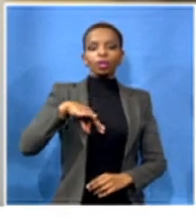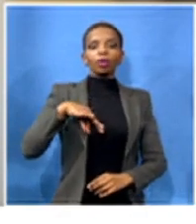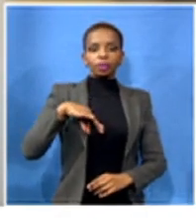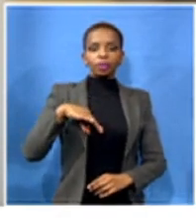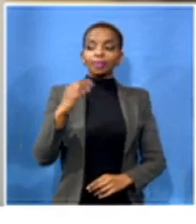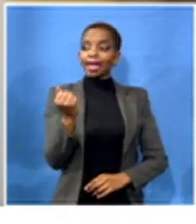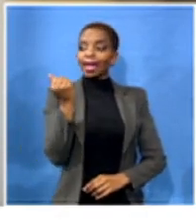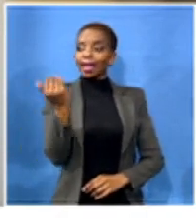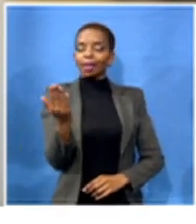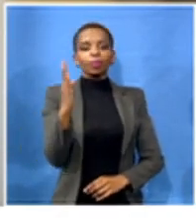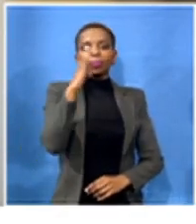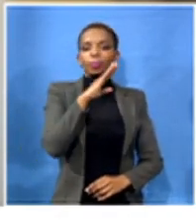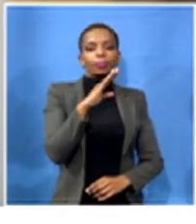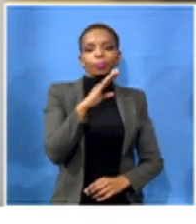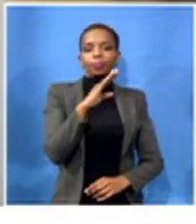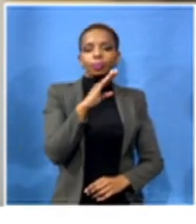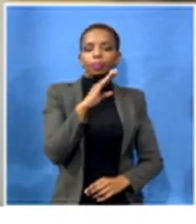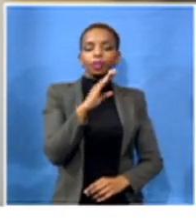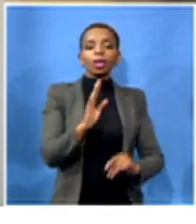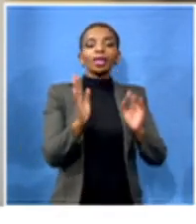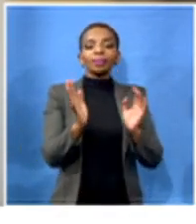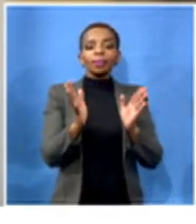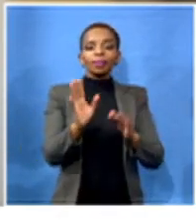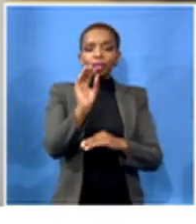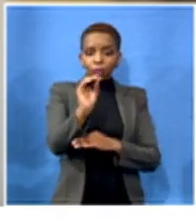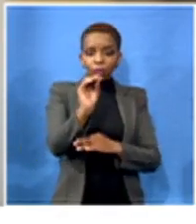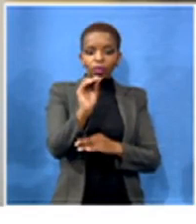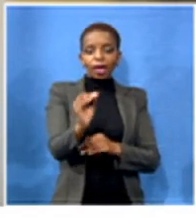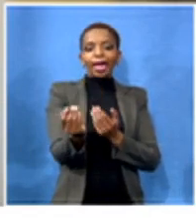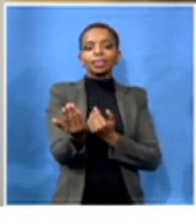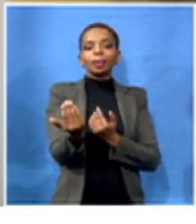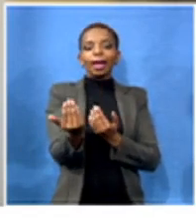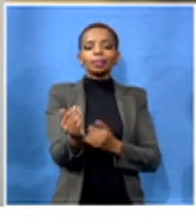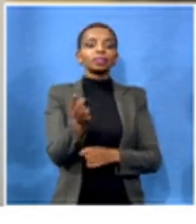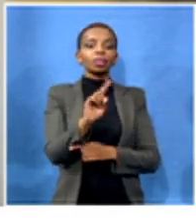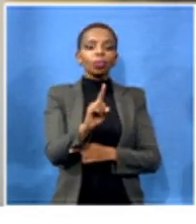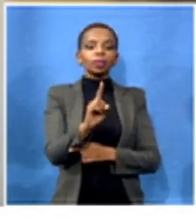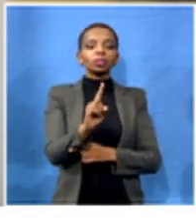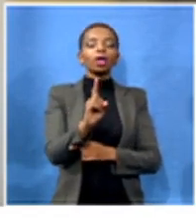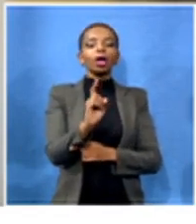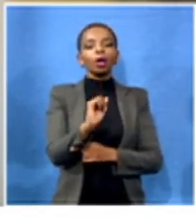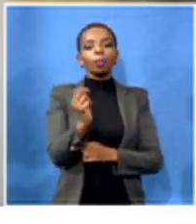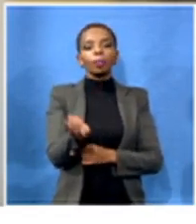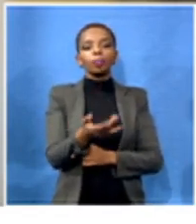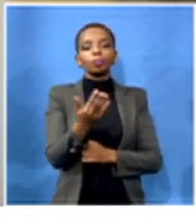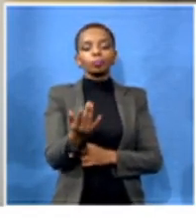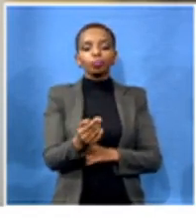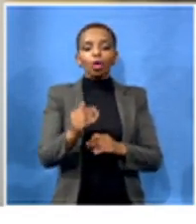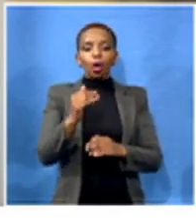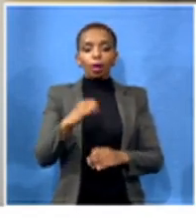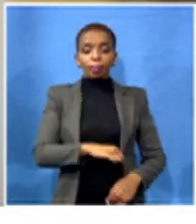claim. There was an expectation to see a reduction in the surgical